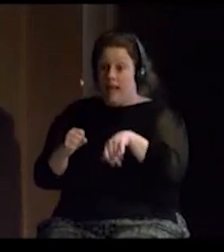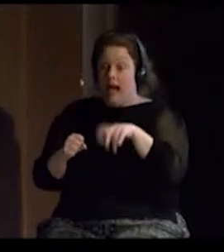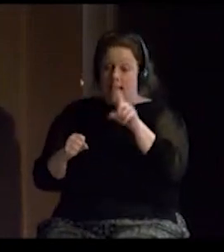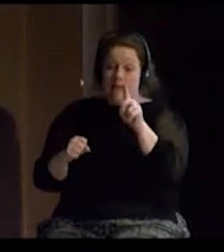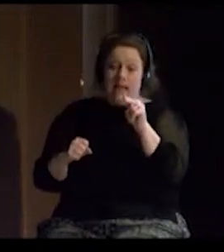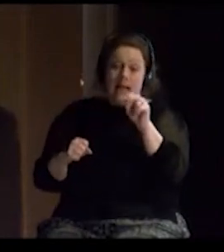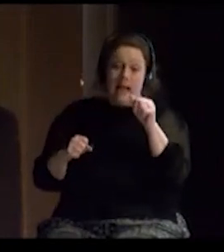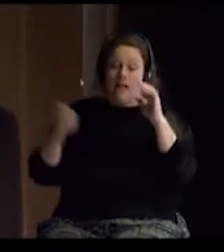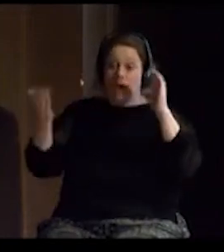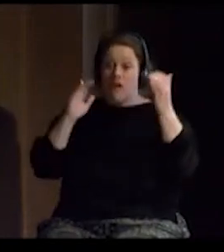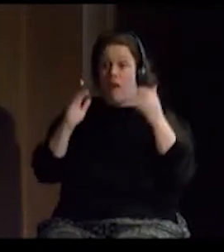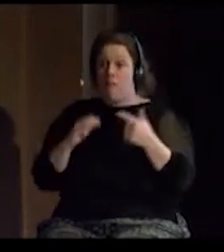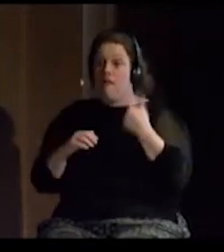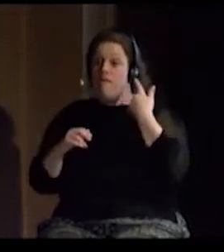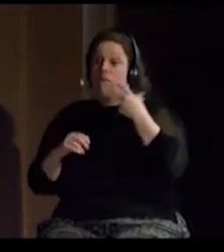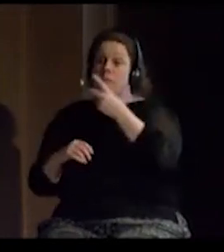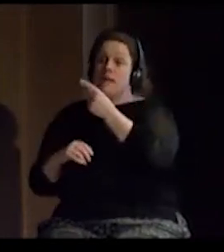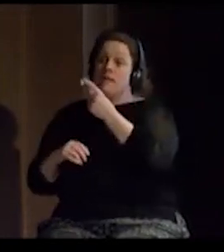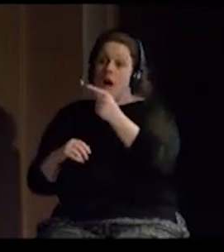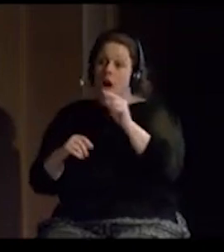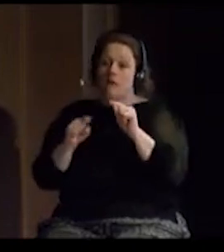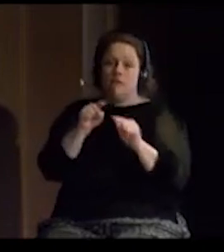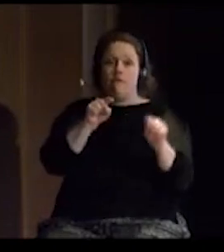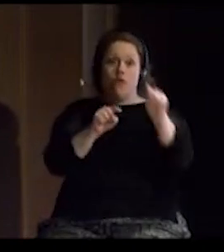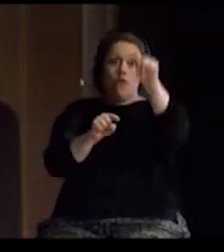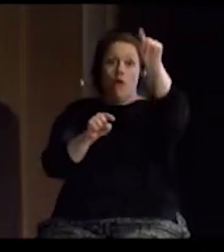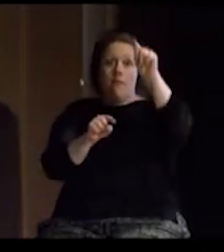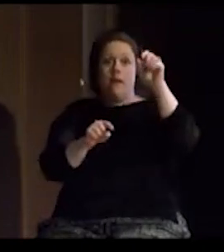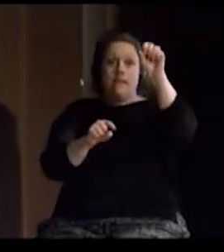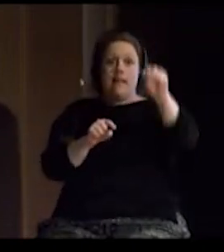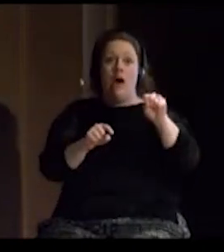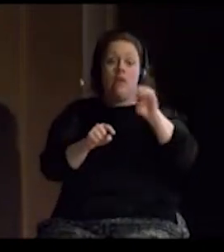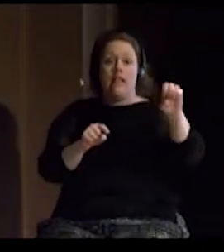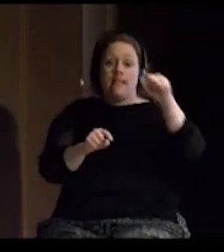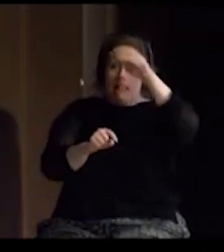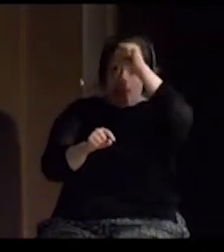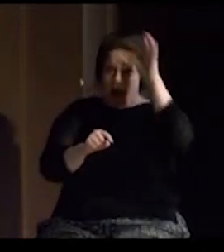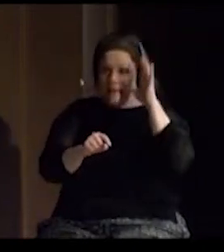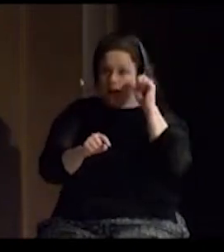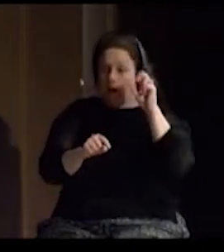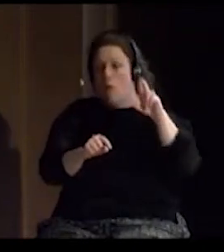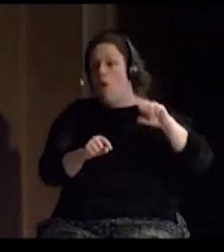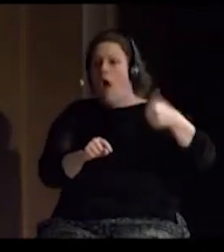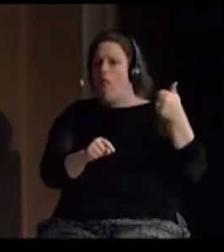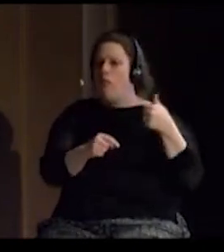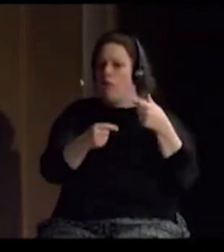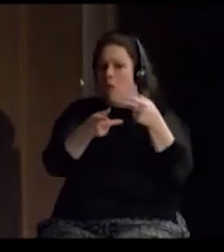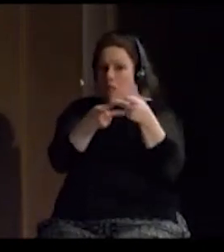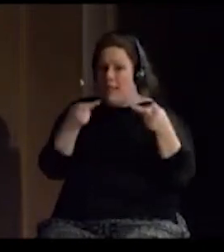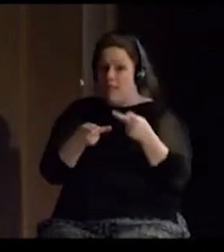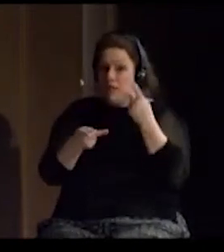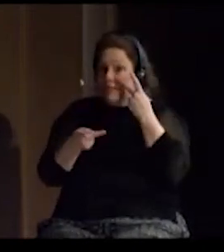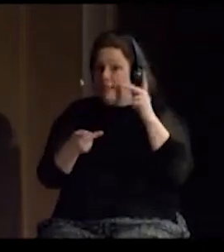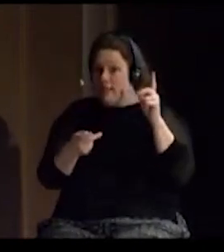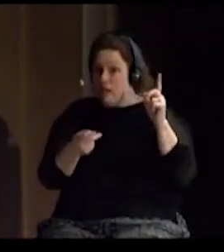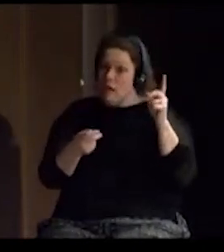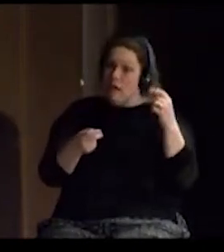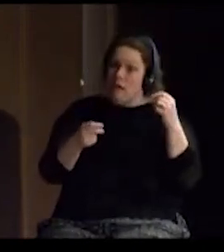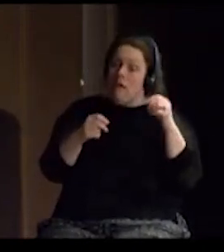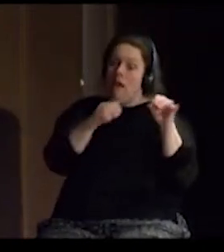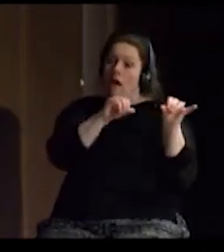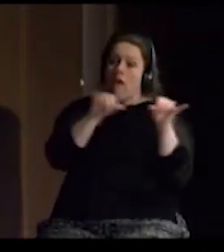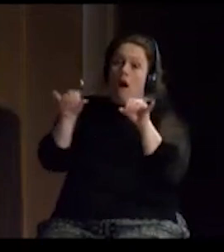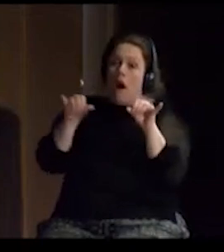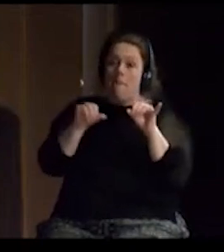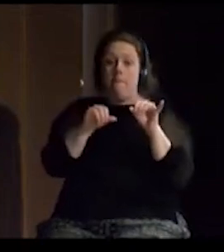of, say, dogs from further up the coast in Southeast Alaska or other places to see were there common